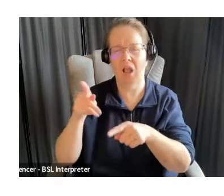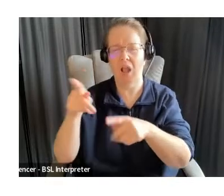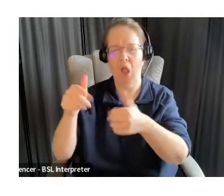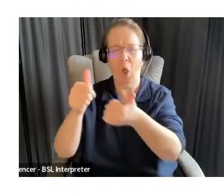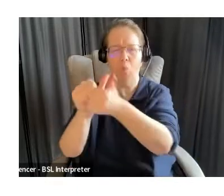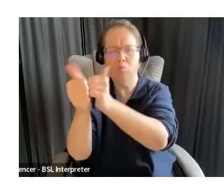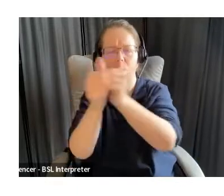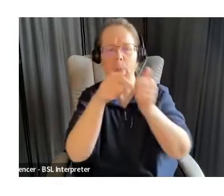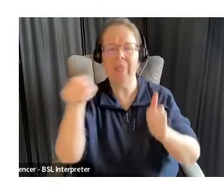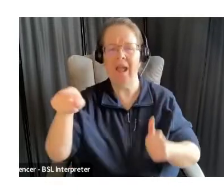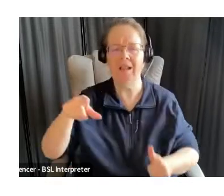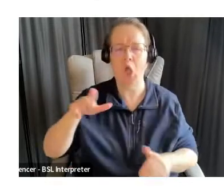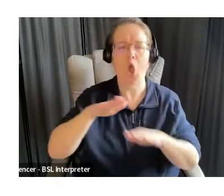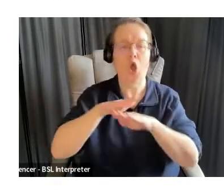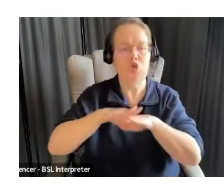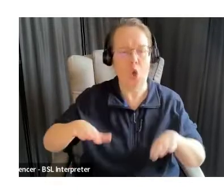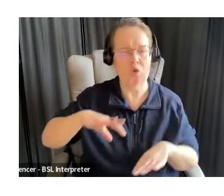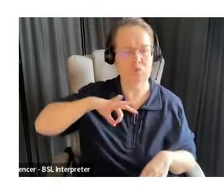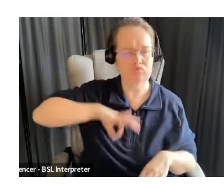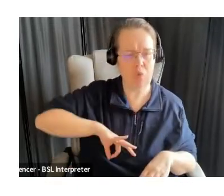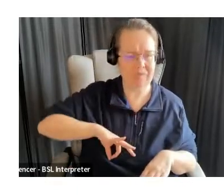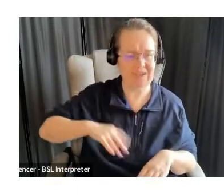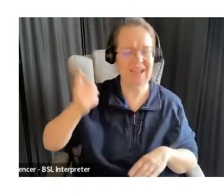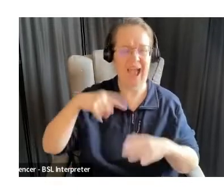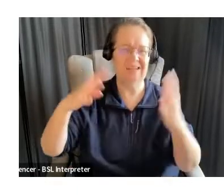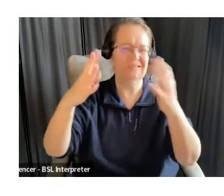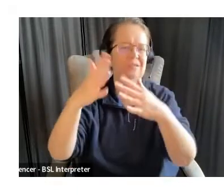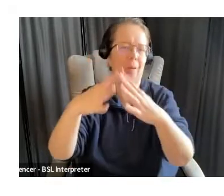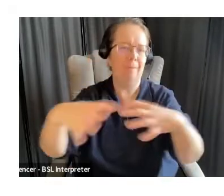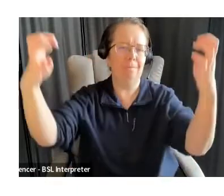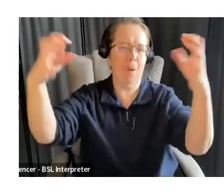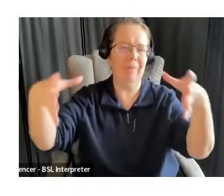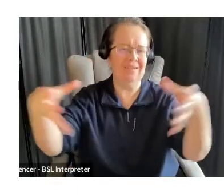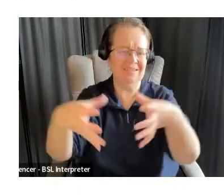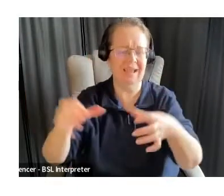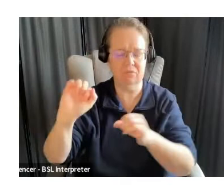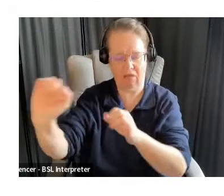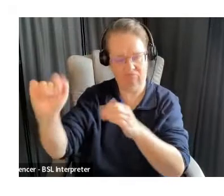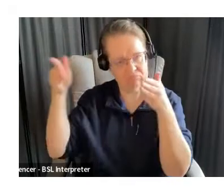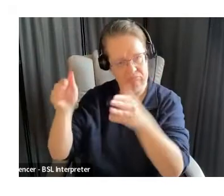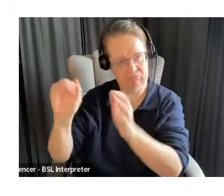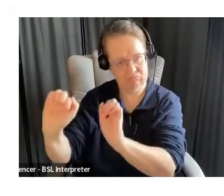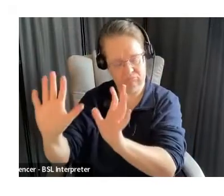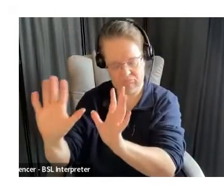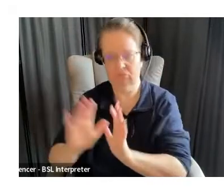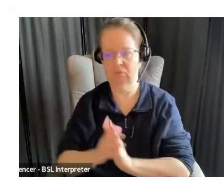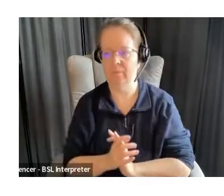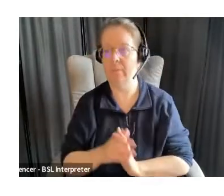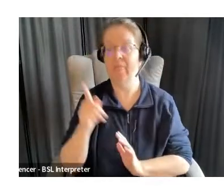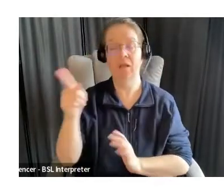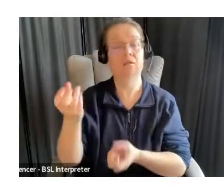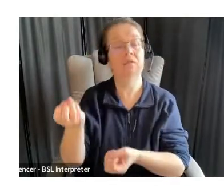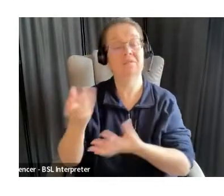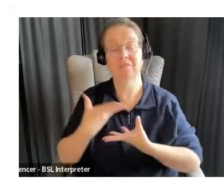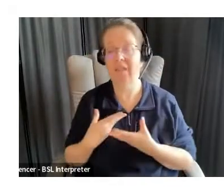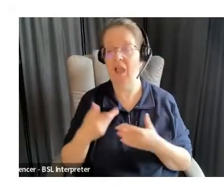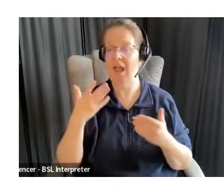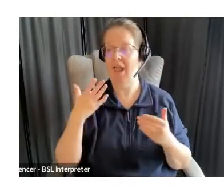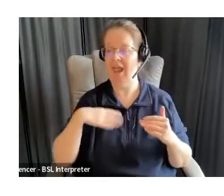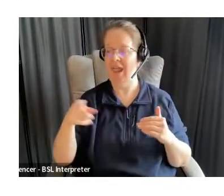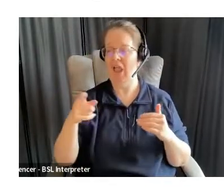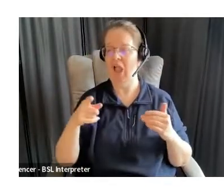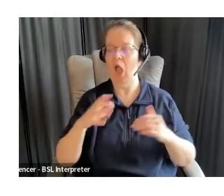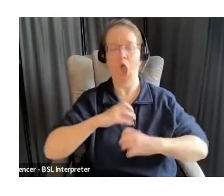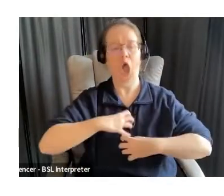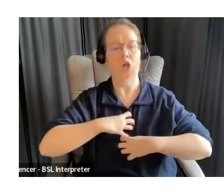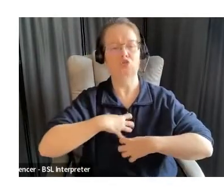on profit, non-profit, and the public sector. So, okay, she says, leveling out the playing, adjustments